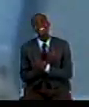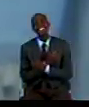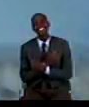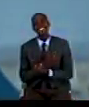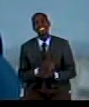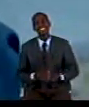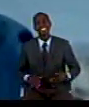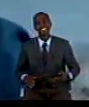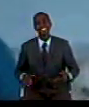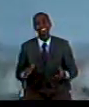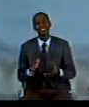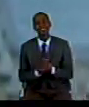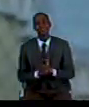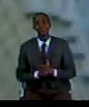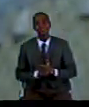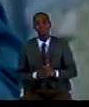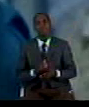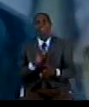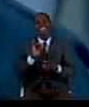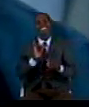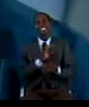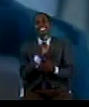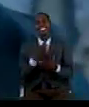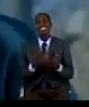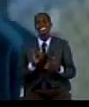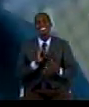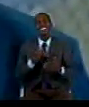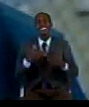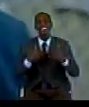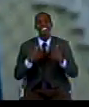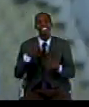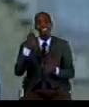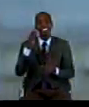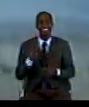yeah. I have a God who never fails.